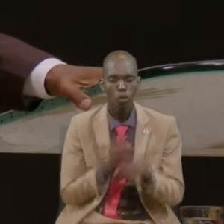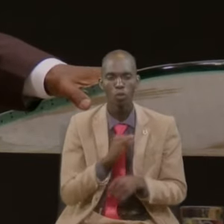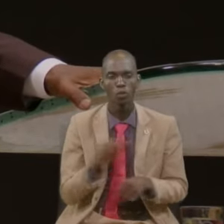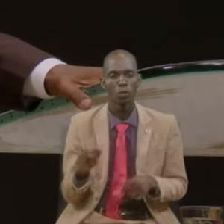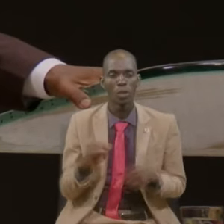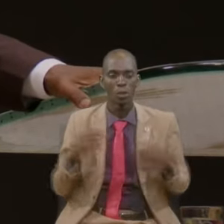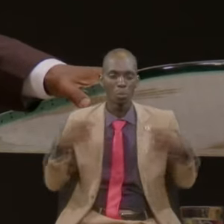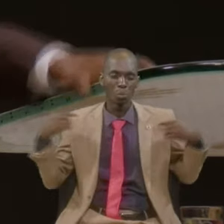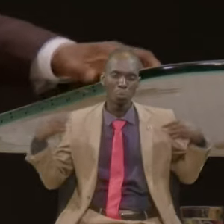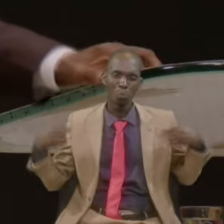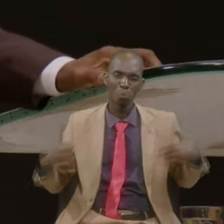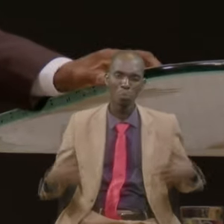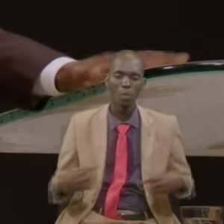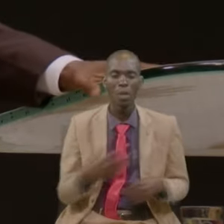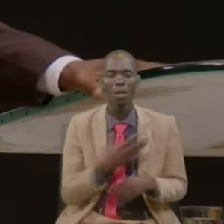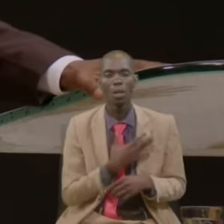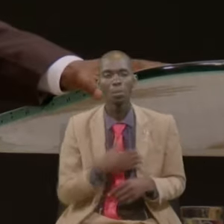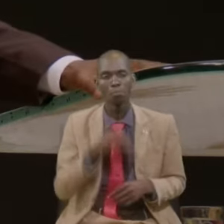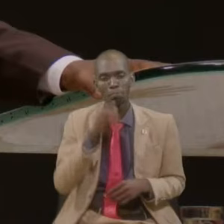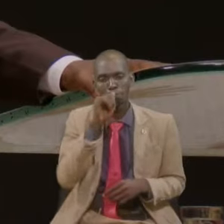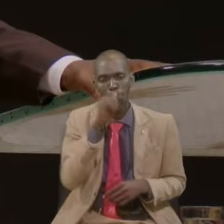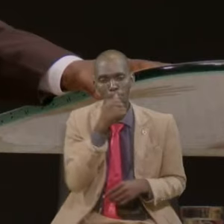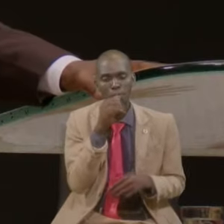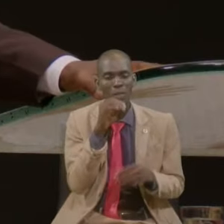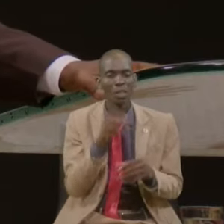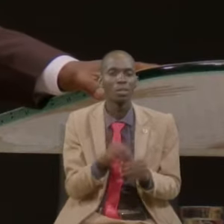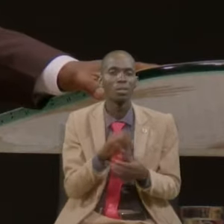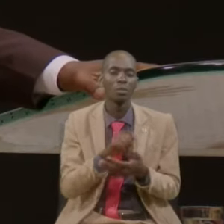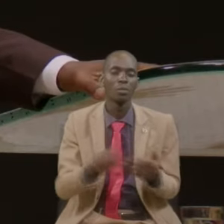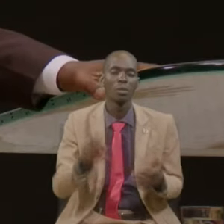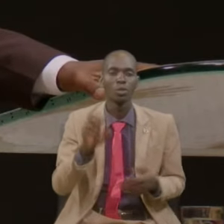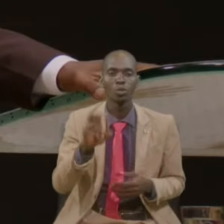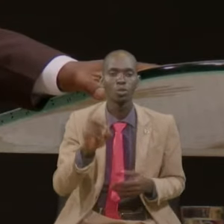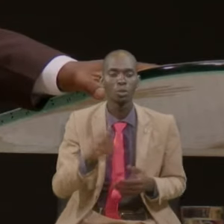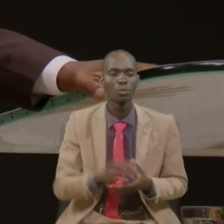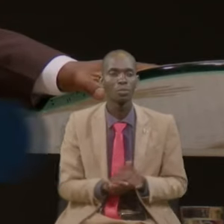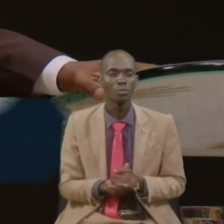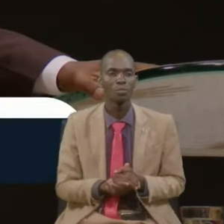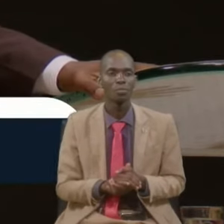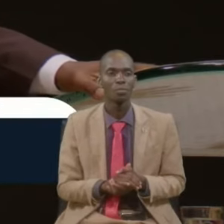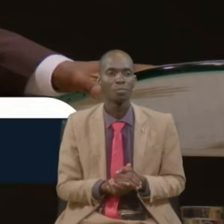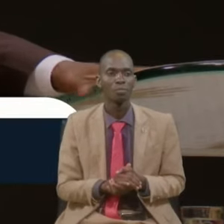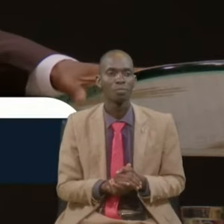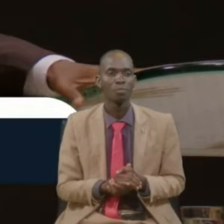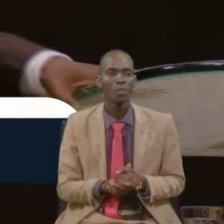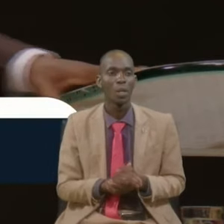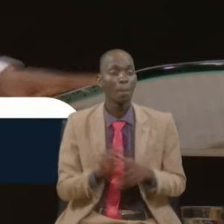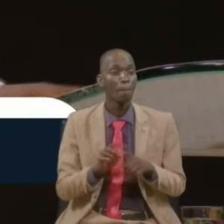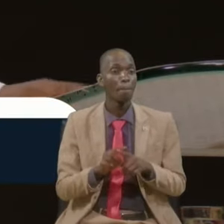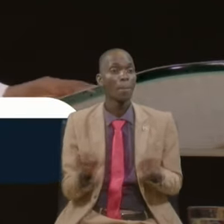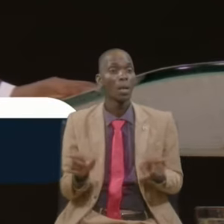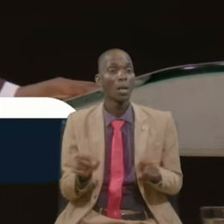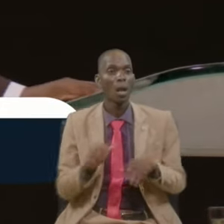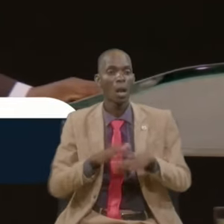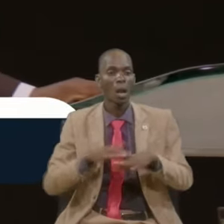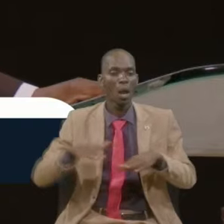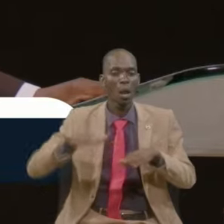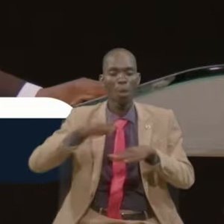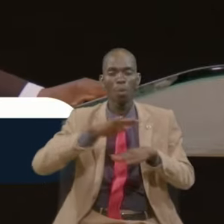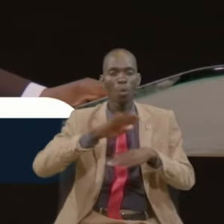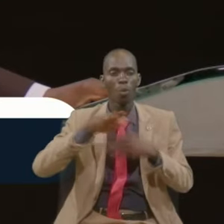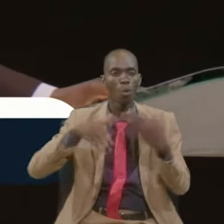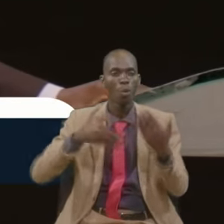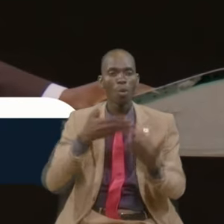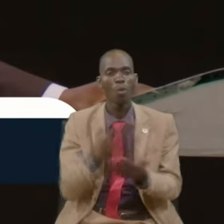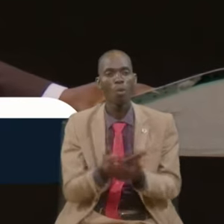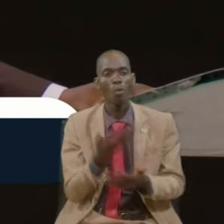of patience. Look at verse 12. In verse 12, it says, but above all